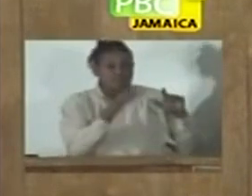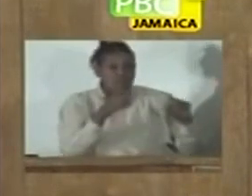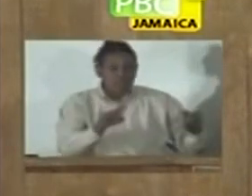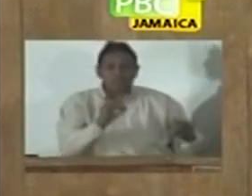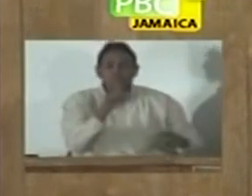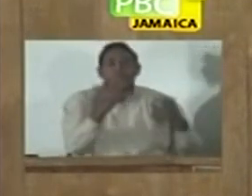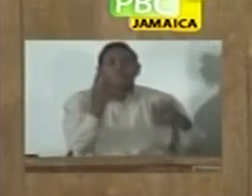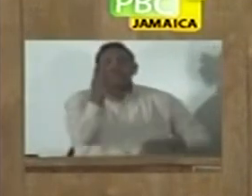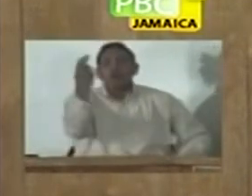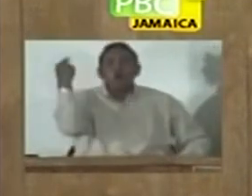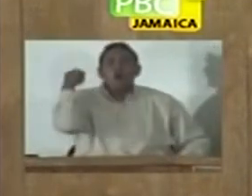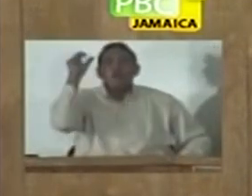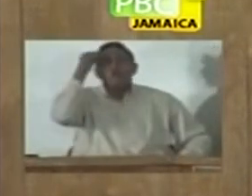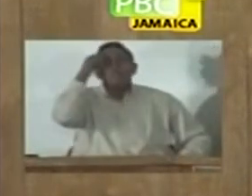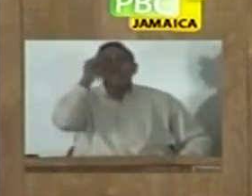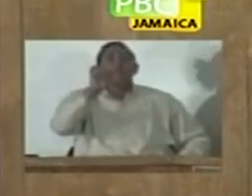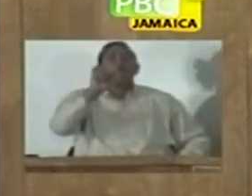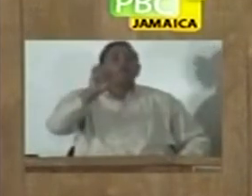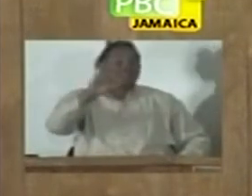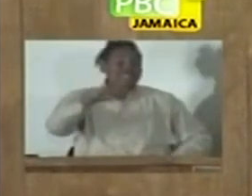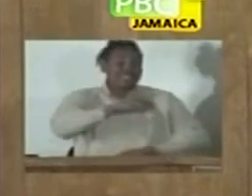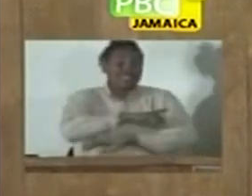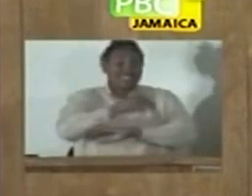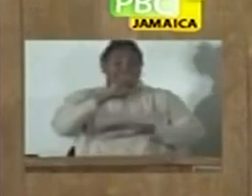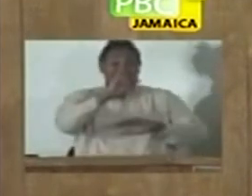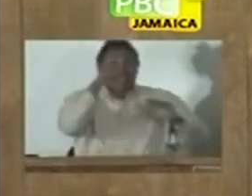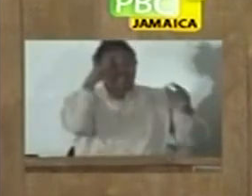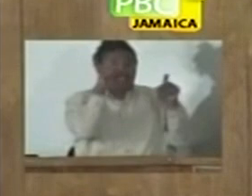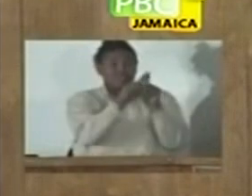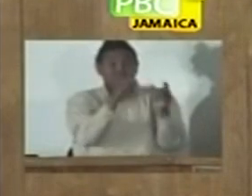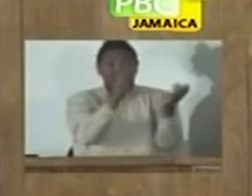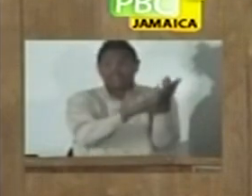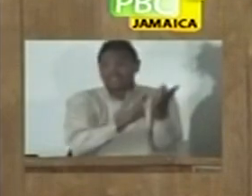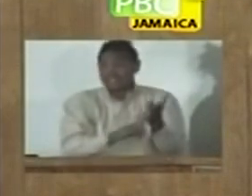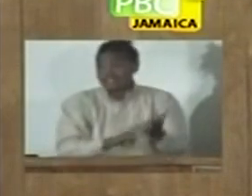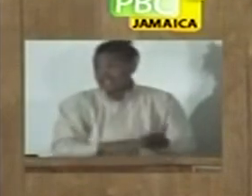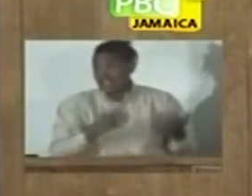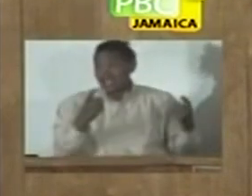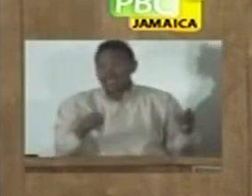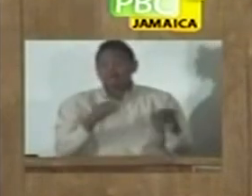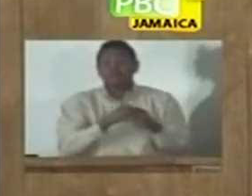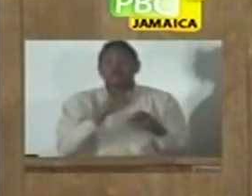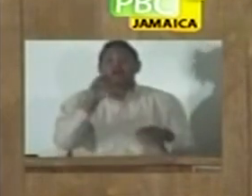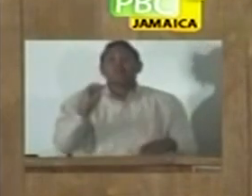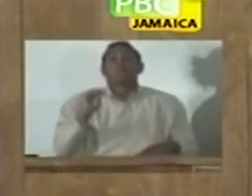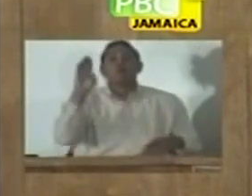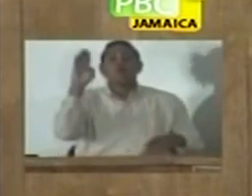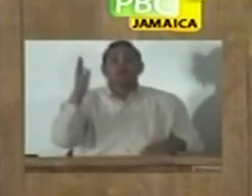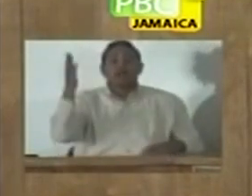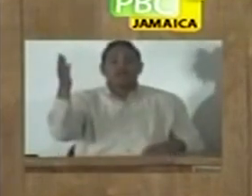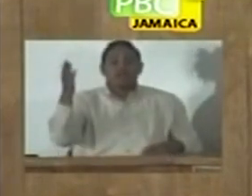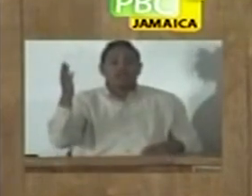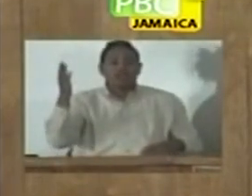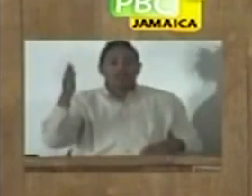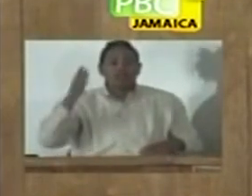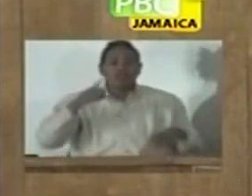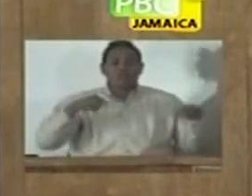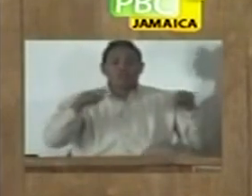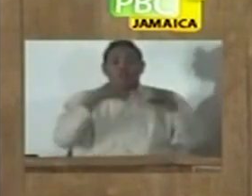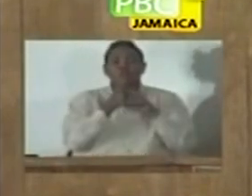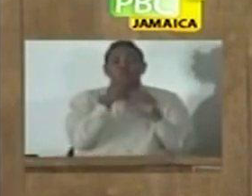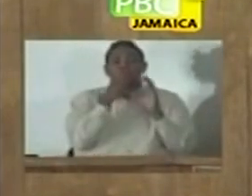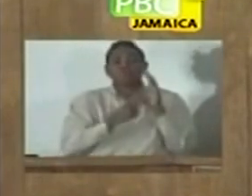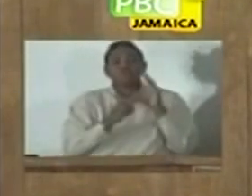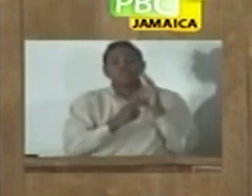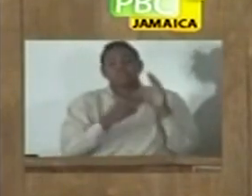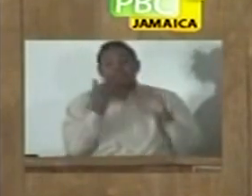recall that the day when that agreement was to be signed in Montego Bay, those who read better